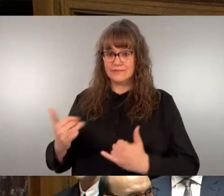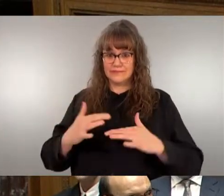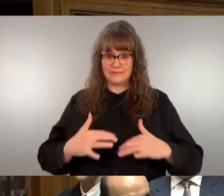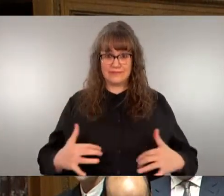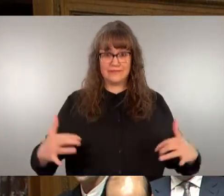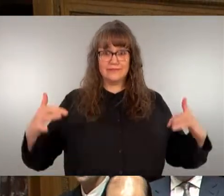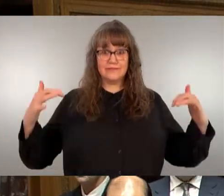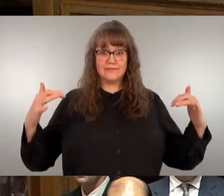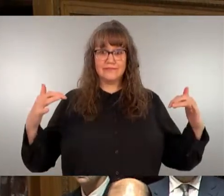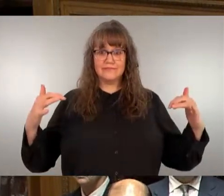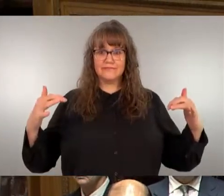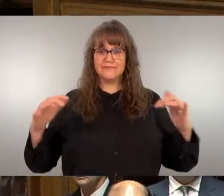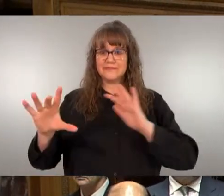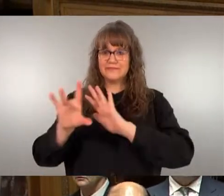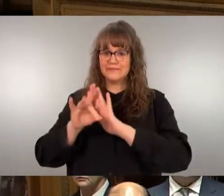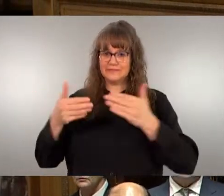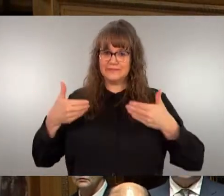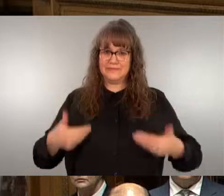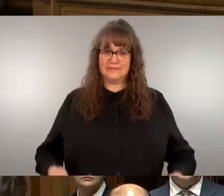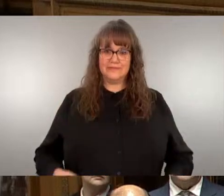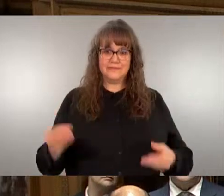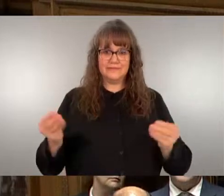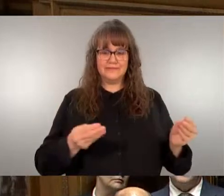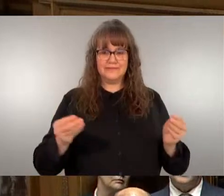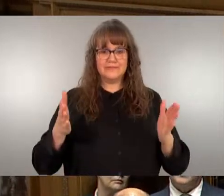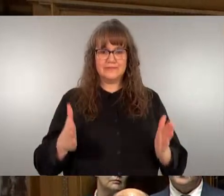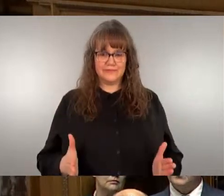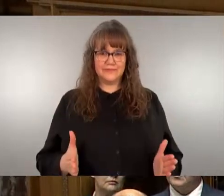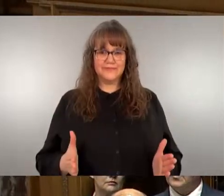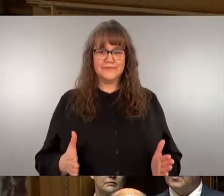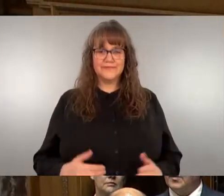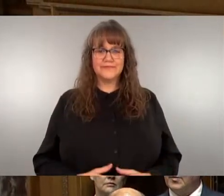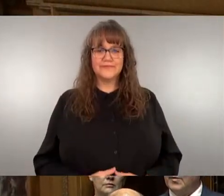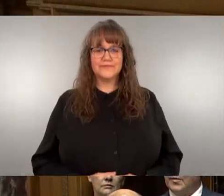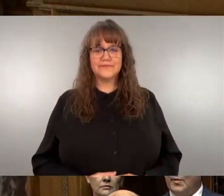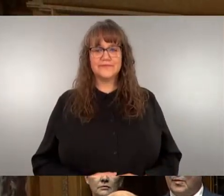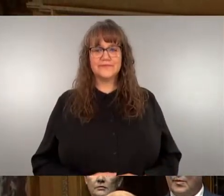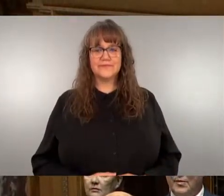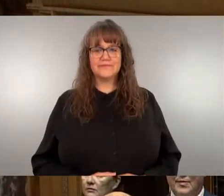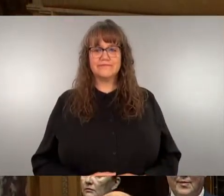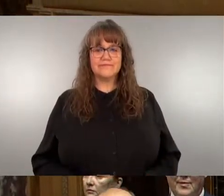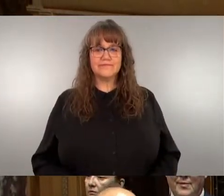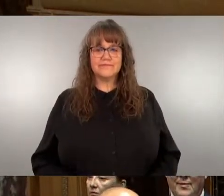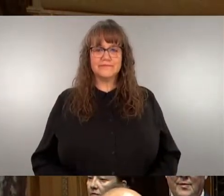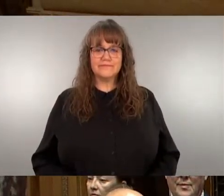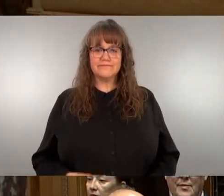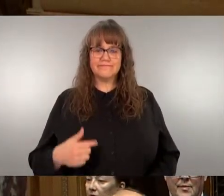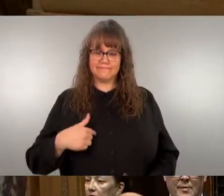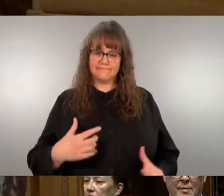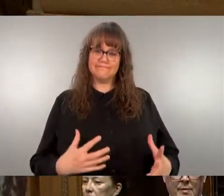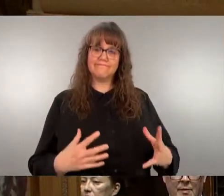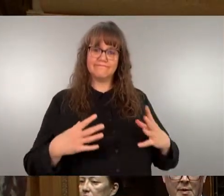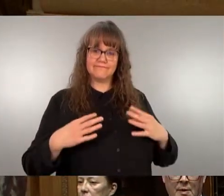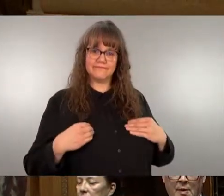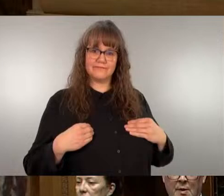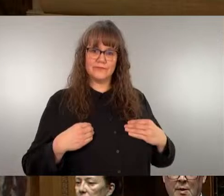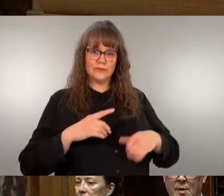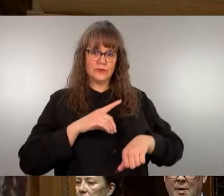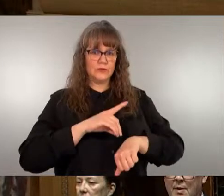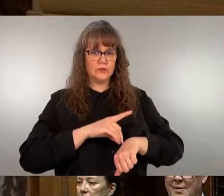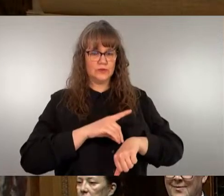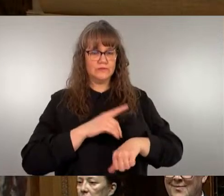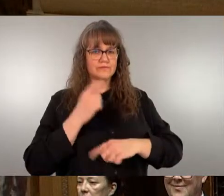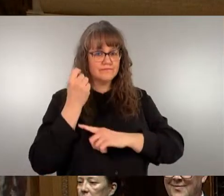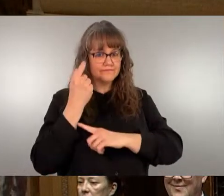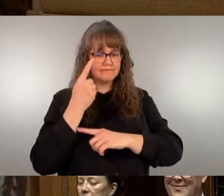speaker. Though I am but little able to fulfill the important duties thus assigned to me, if